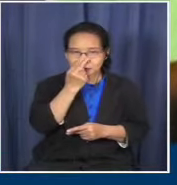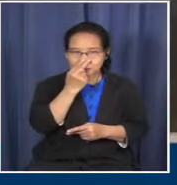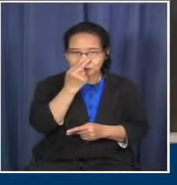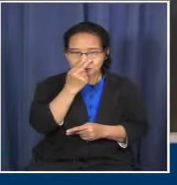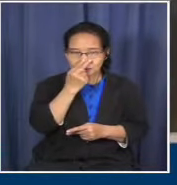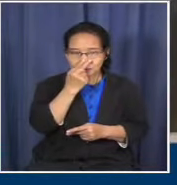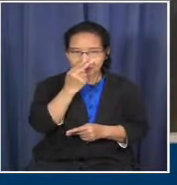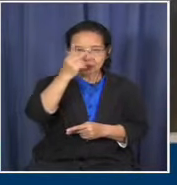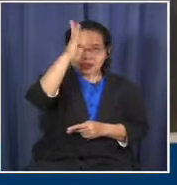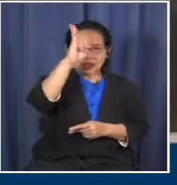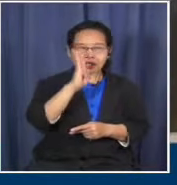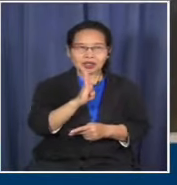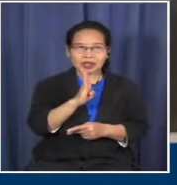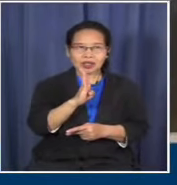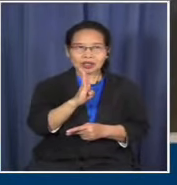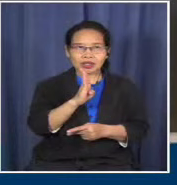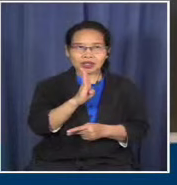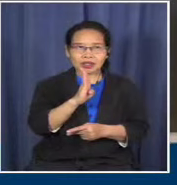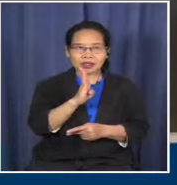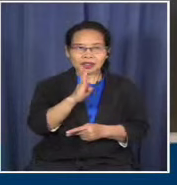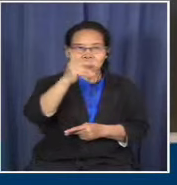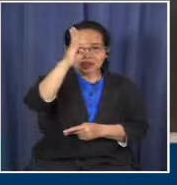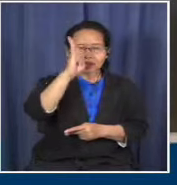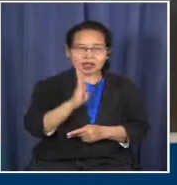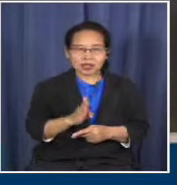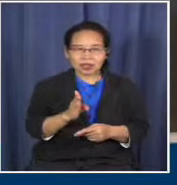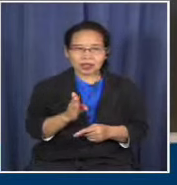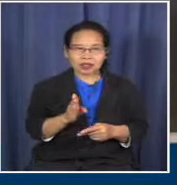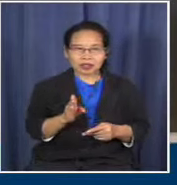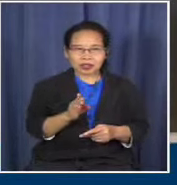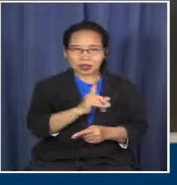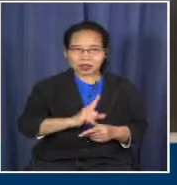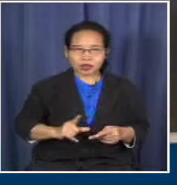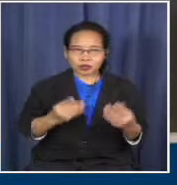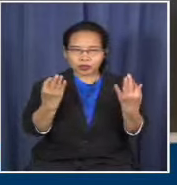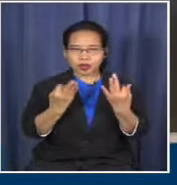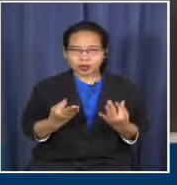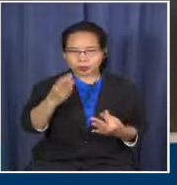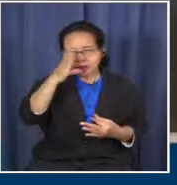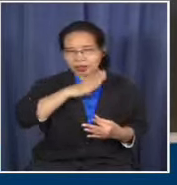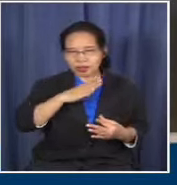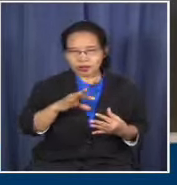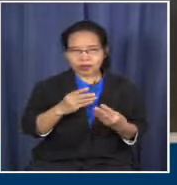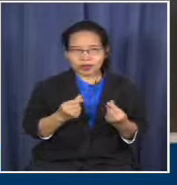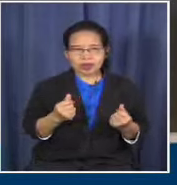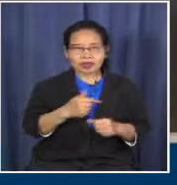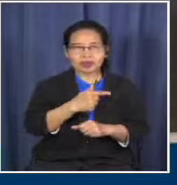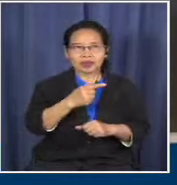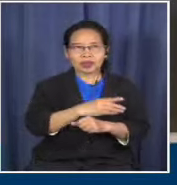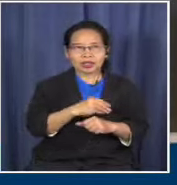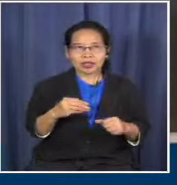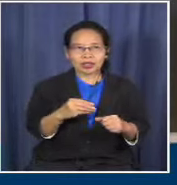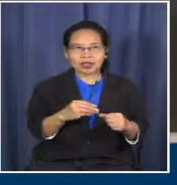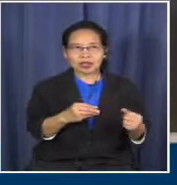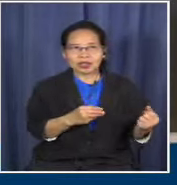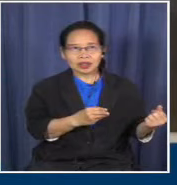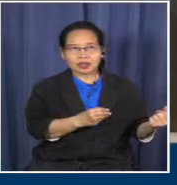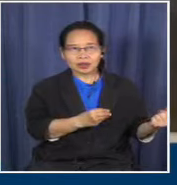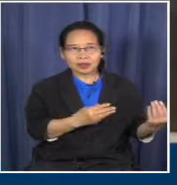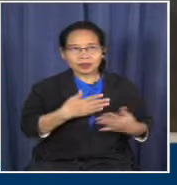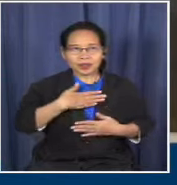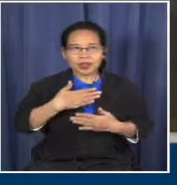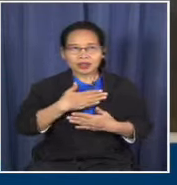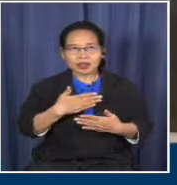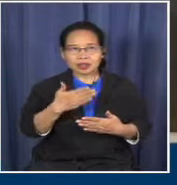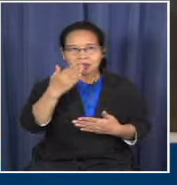breath of life that God put into the nostrils of man. God formed man of the dust of the ground and breathed